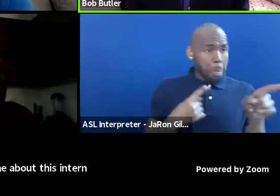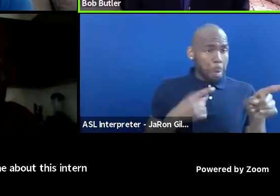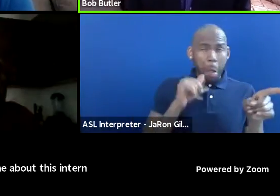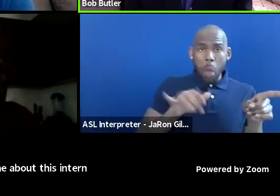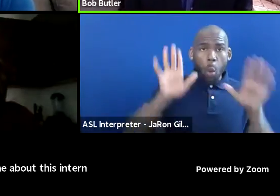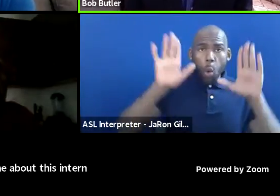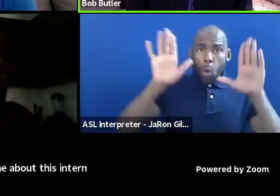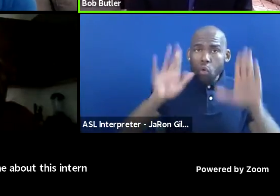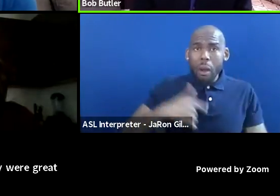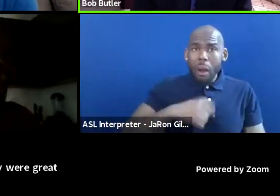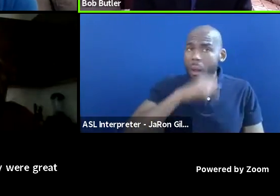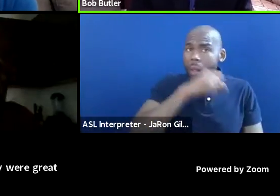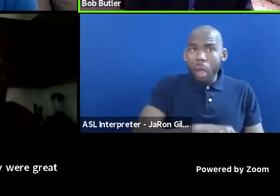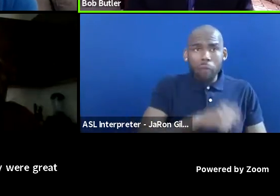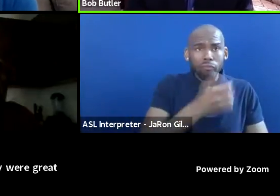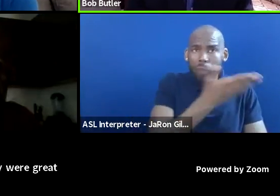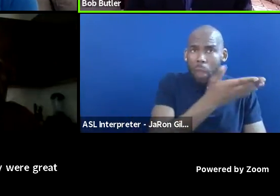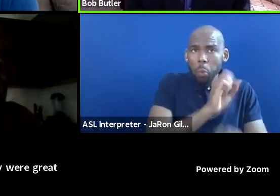I